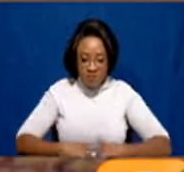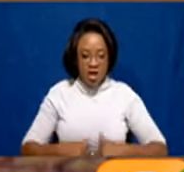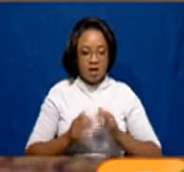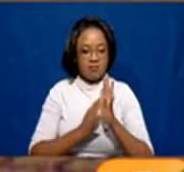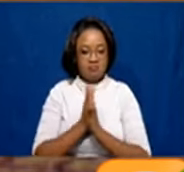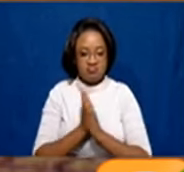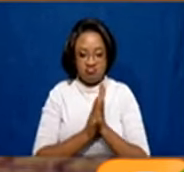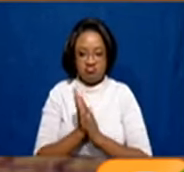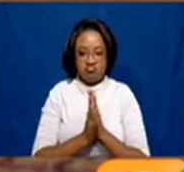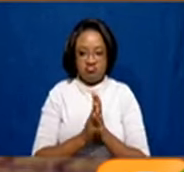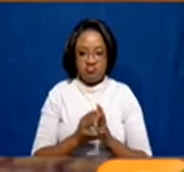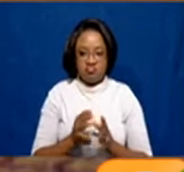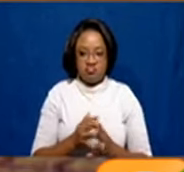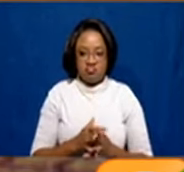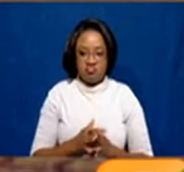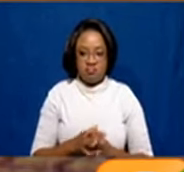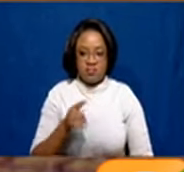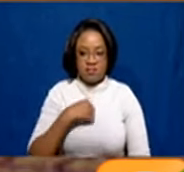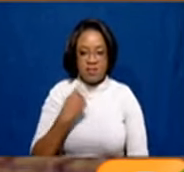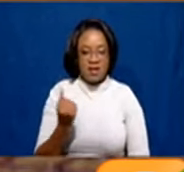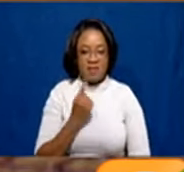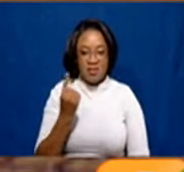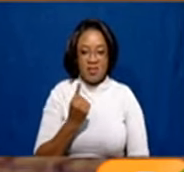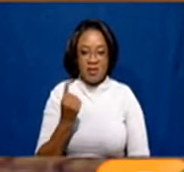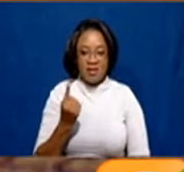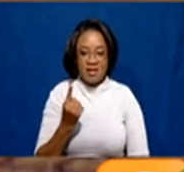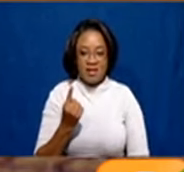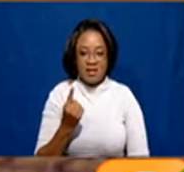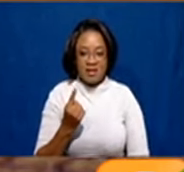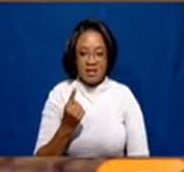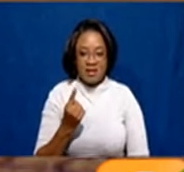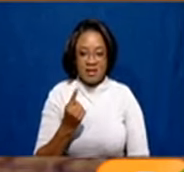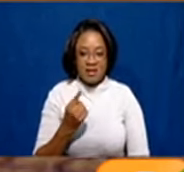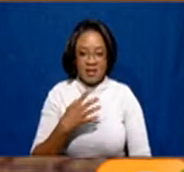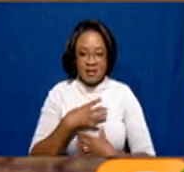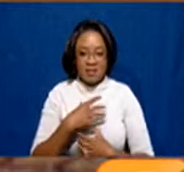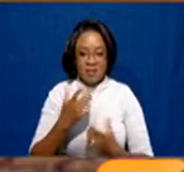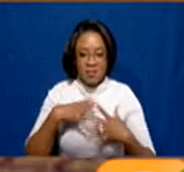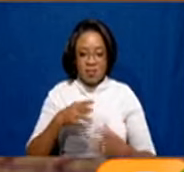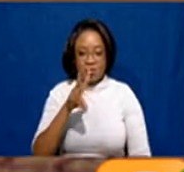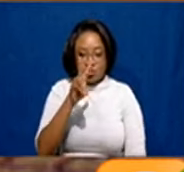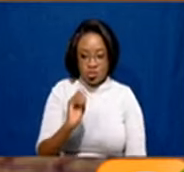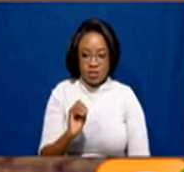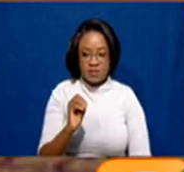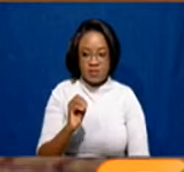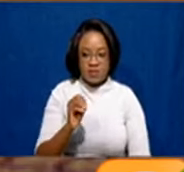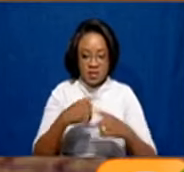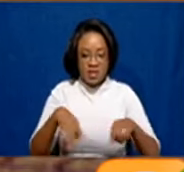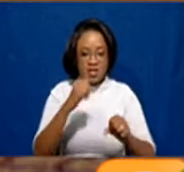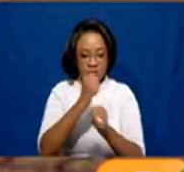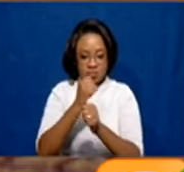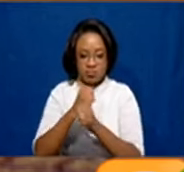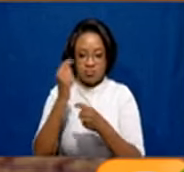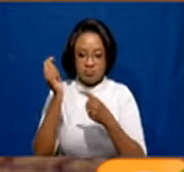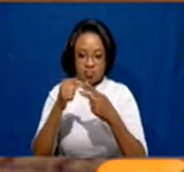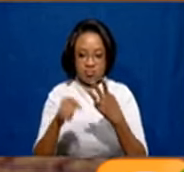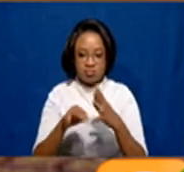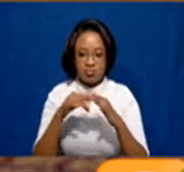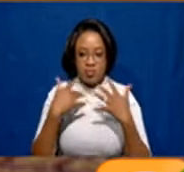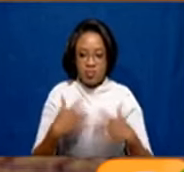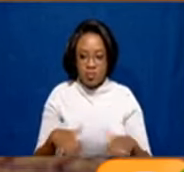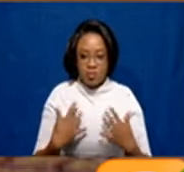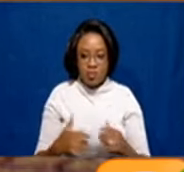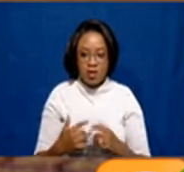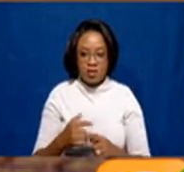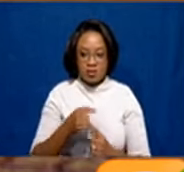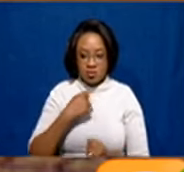amazing, robust people. Maybe I think I'm the oldest person in the organization, of about 20 of them who are doing some amazing things. So what I